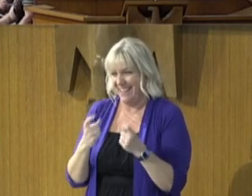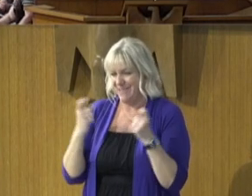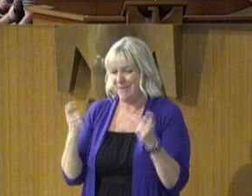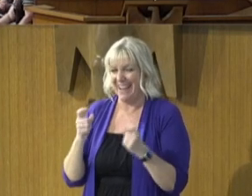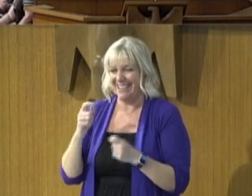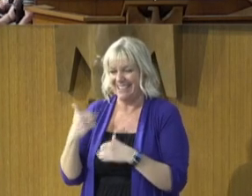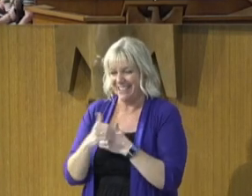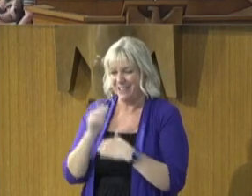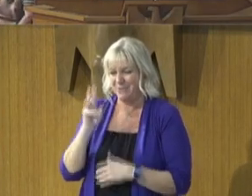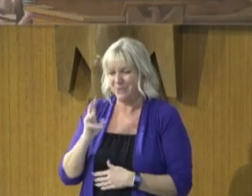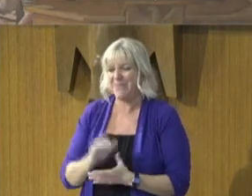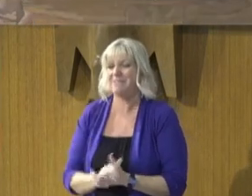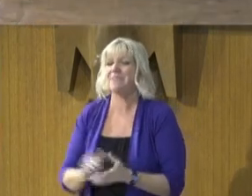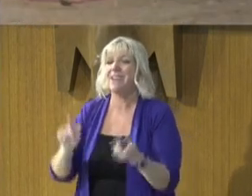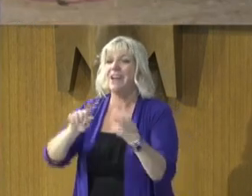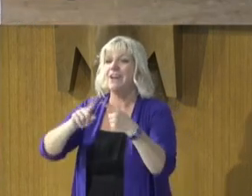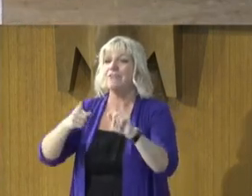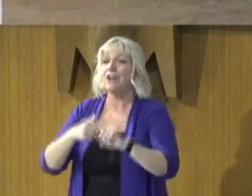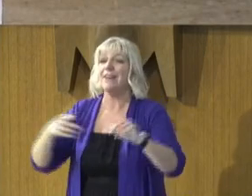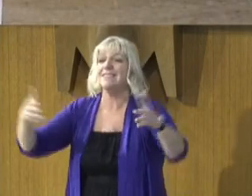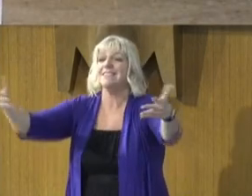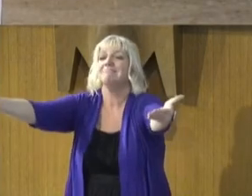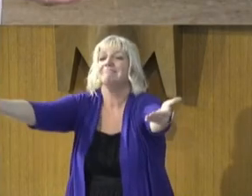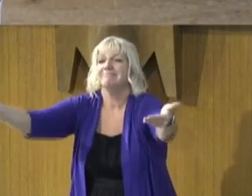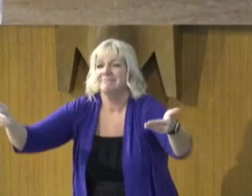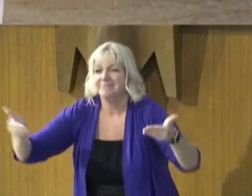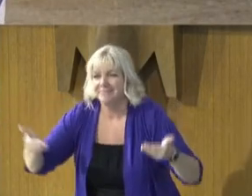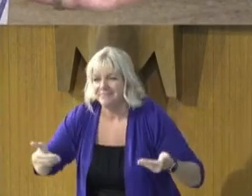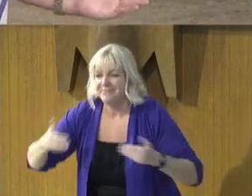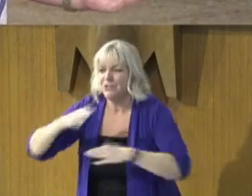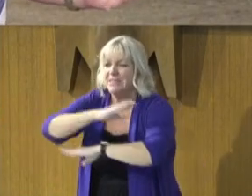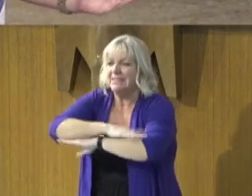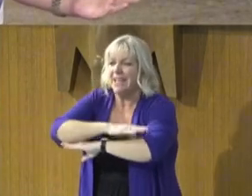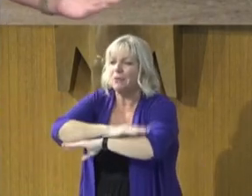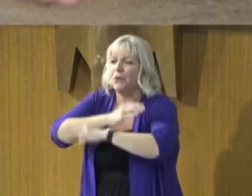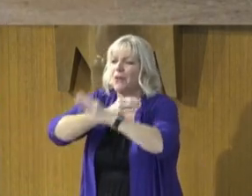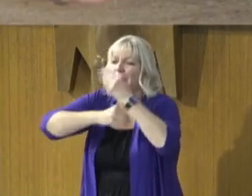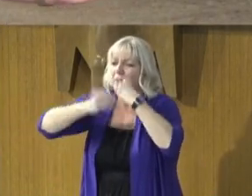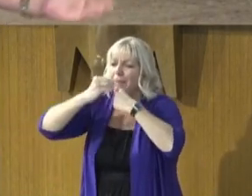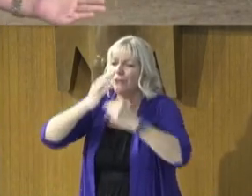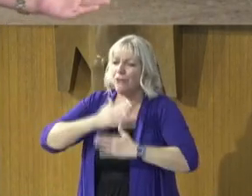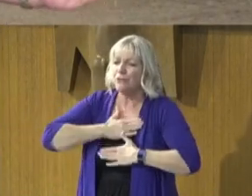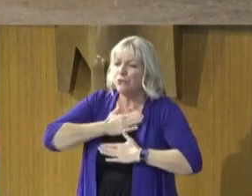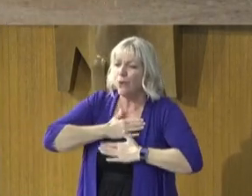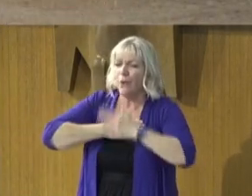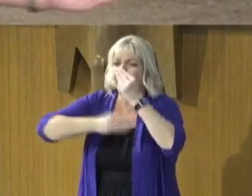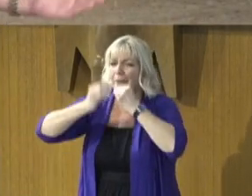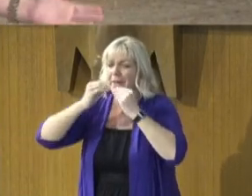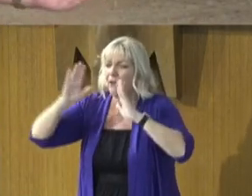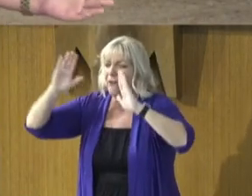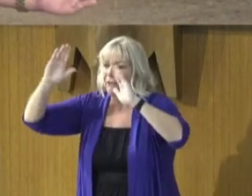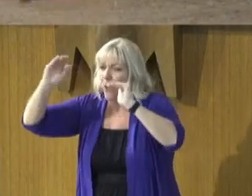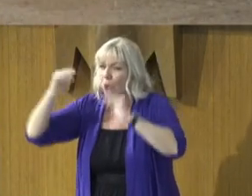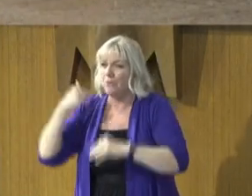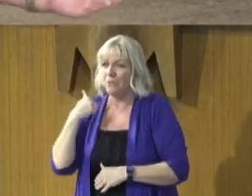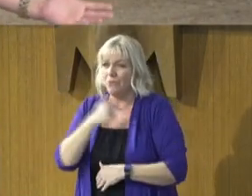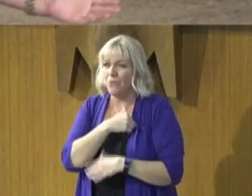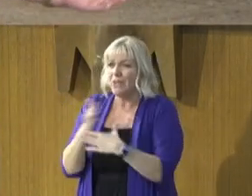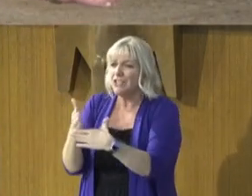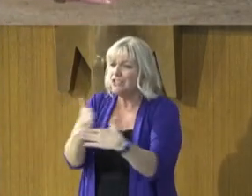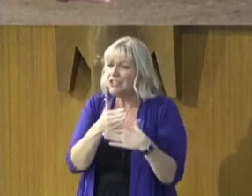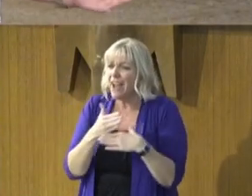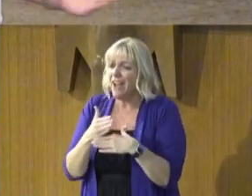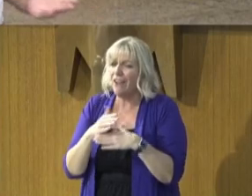table. Friends, you are invited to this table. It is a meal of joy. It is a meal of hope. This is a meal that we share of